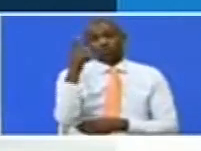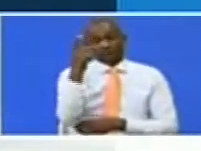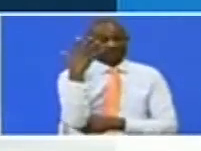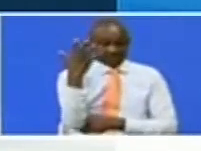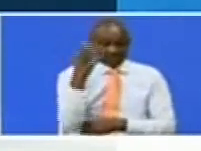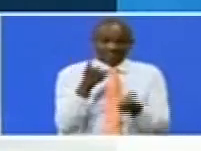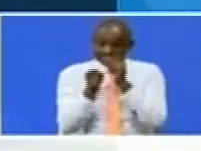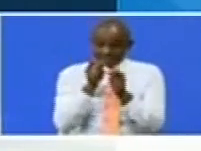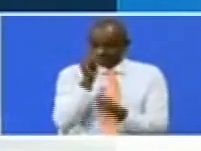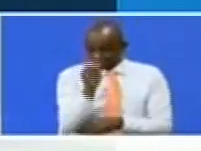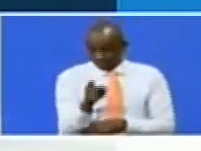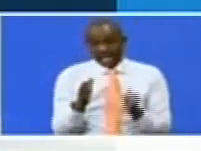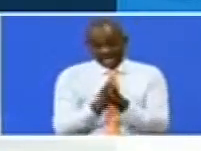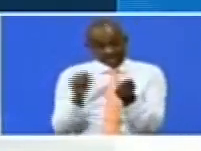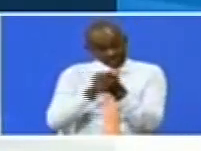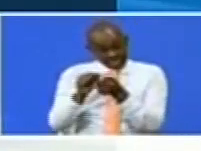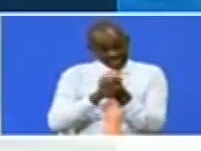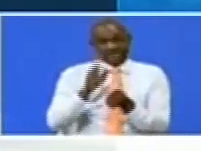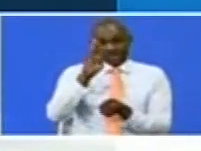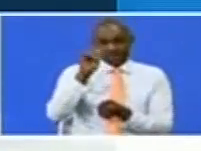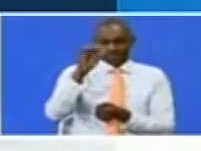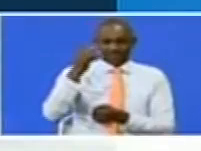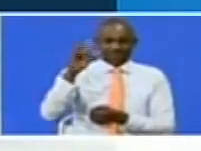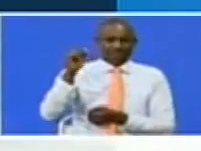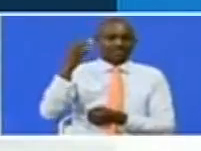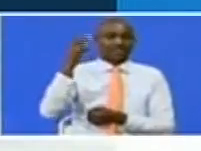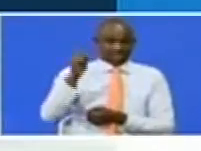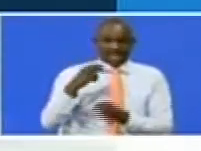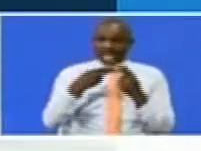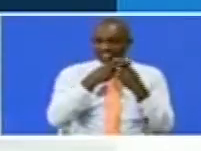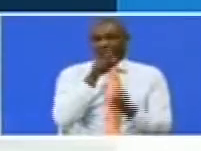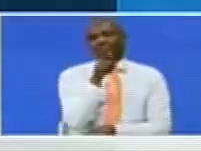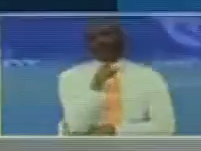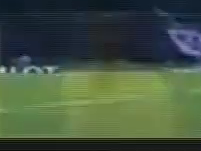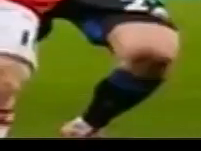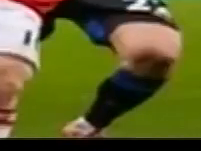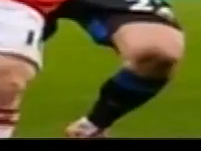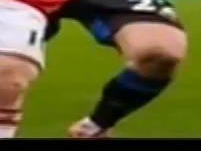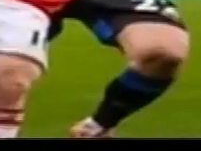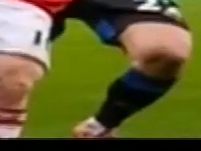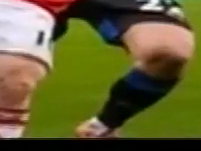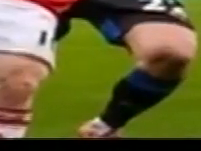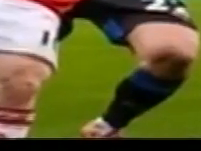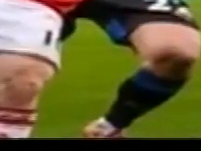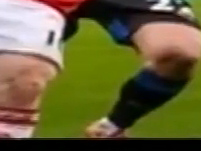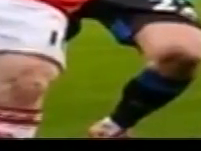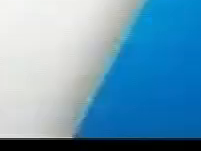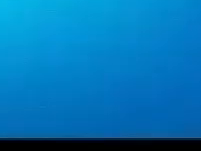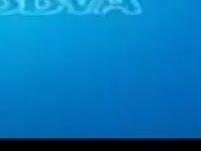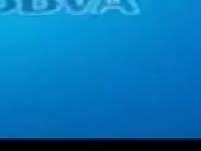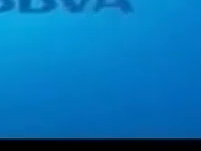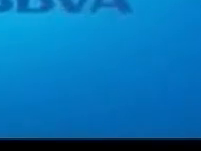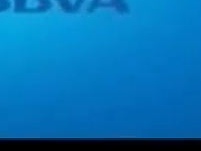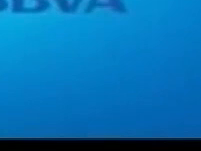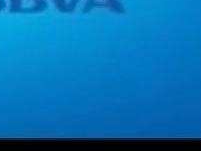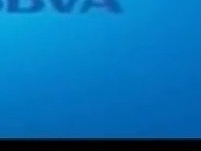the hashtag to use is Friday Briefing. I'll be glad to sample your views on this one. Say hello to the Barclays Premier